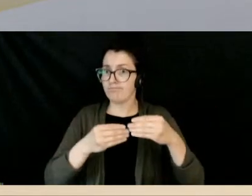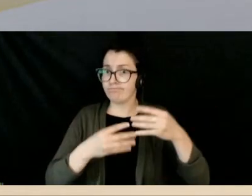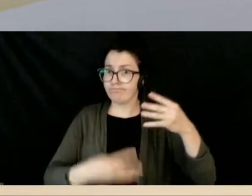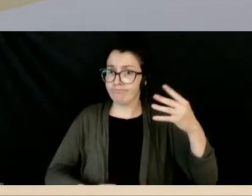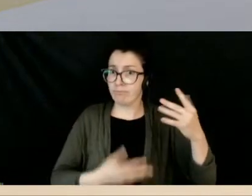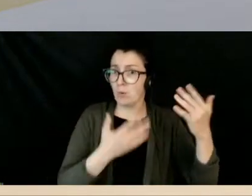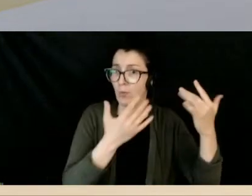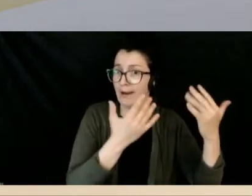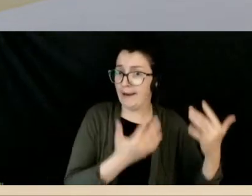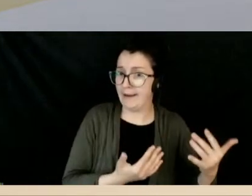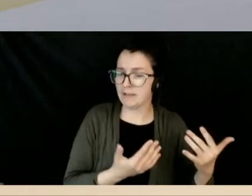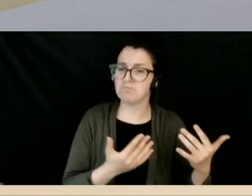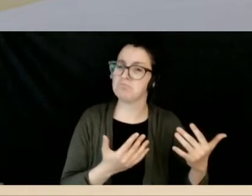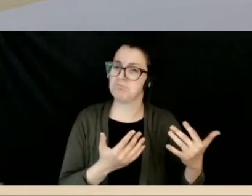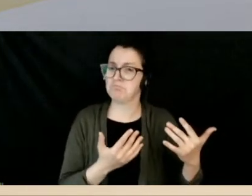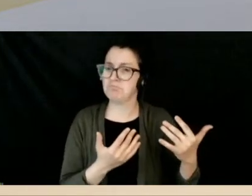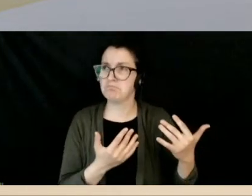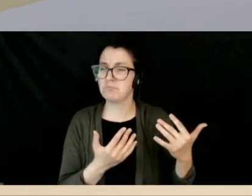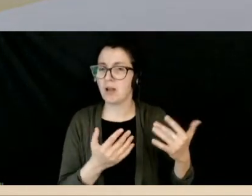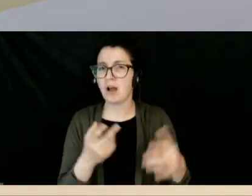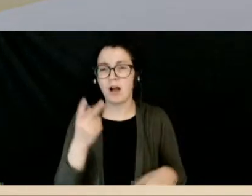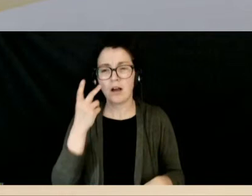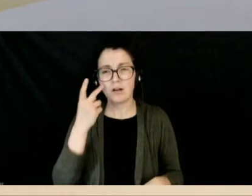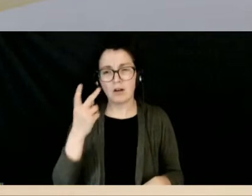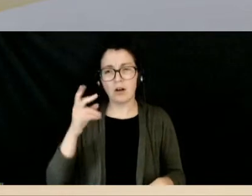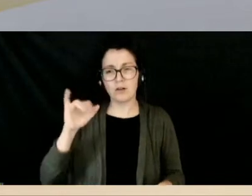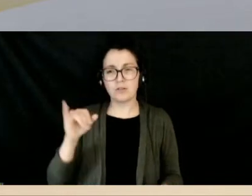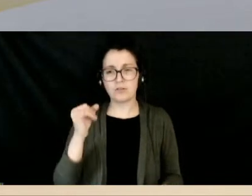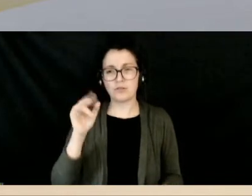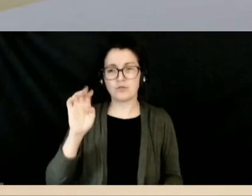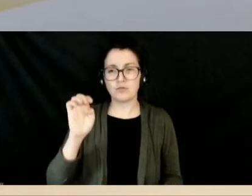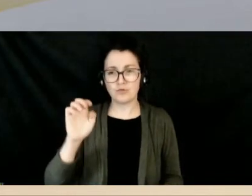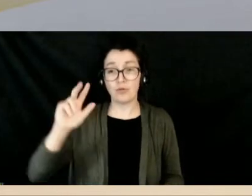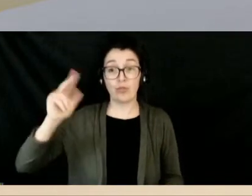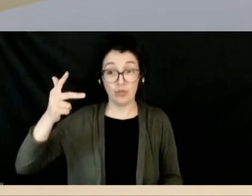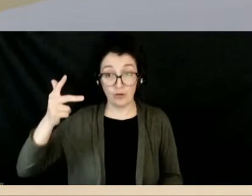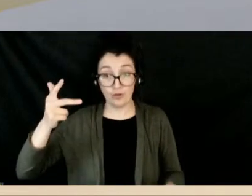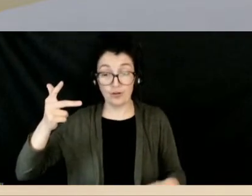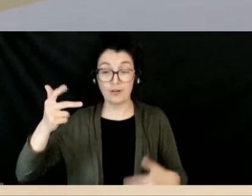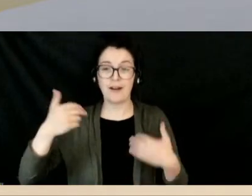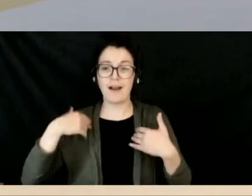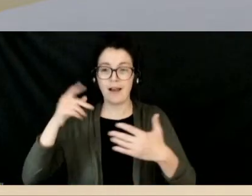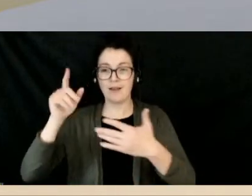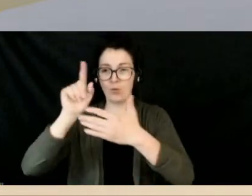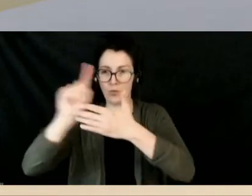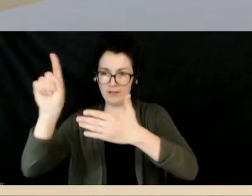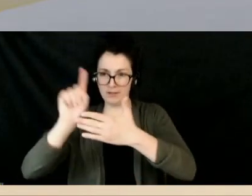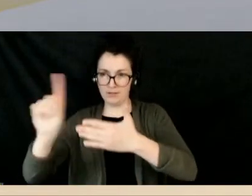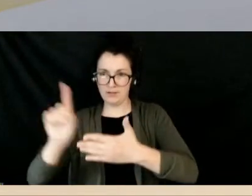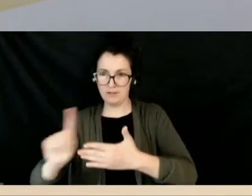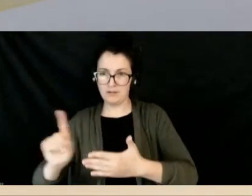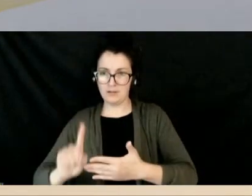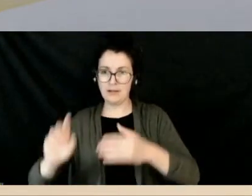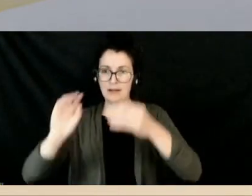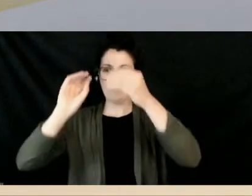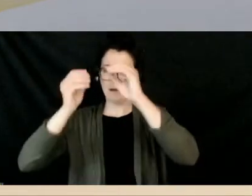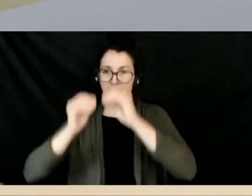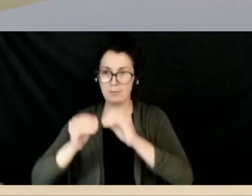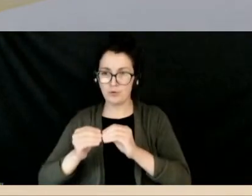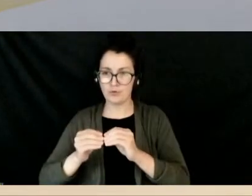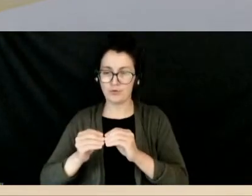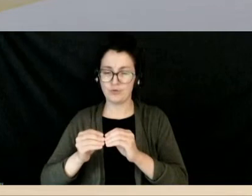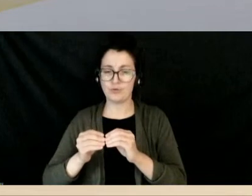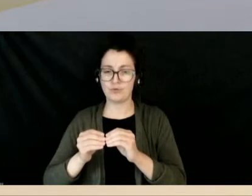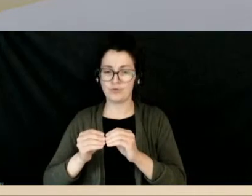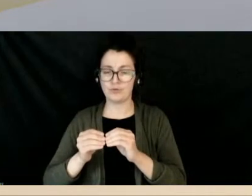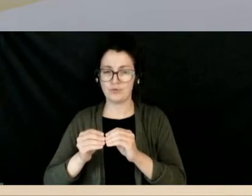on, June 3rd for each week into June, and the last I heard, I think yesterday morning,